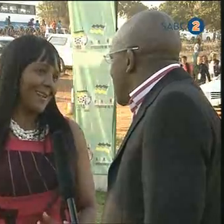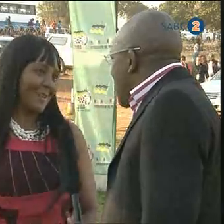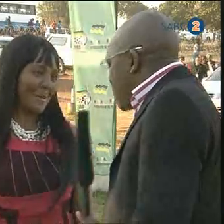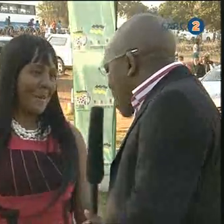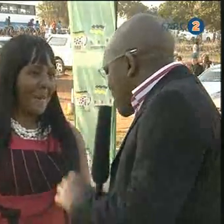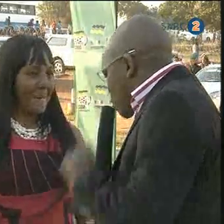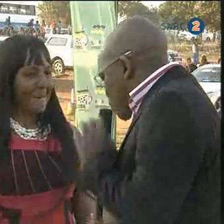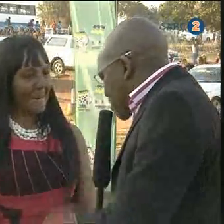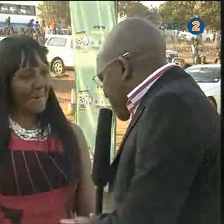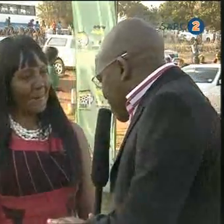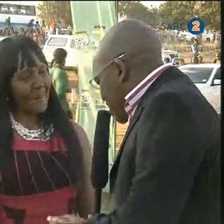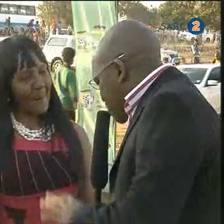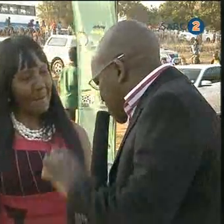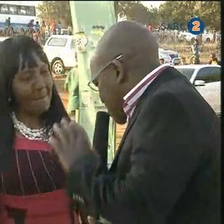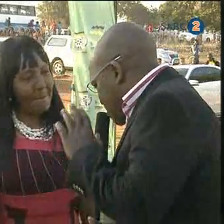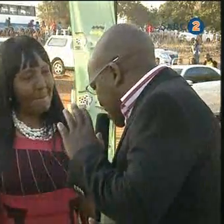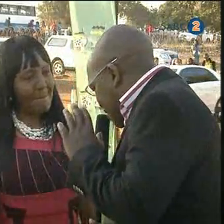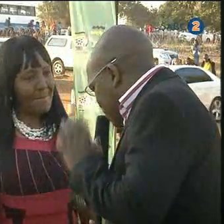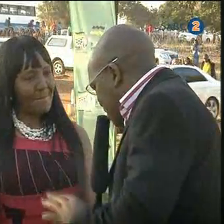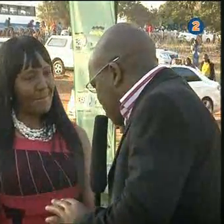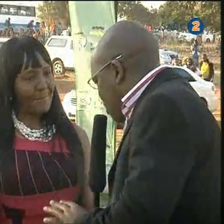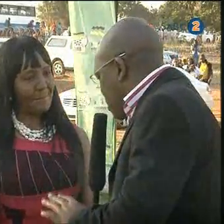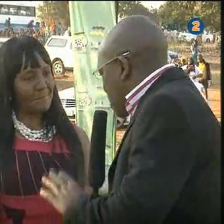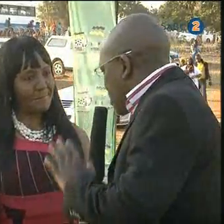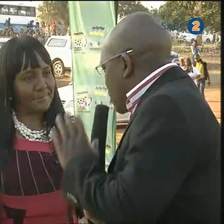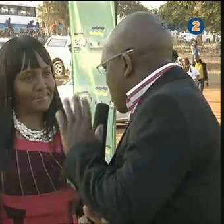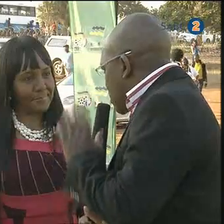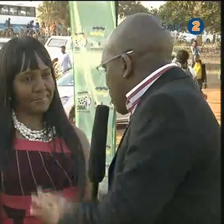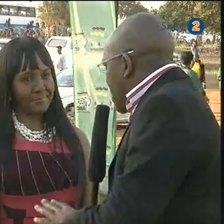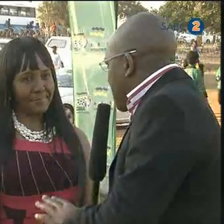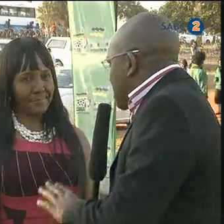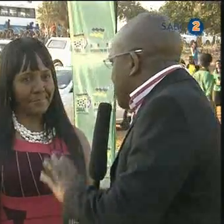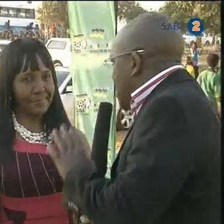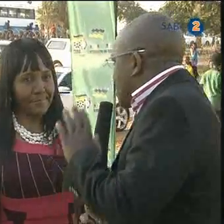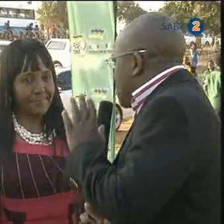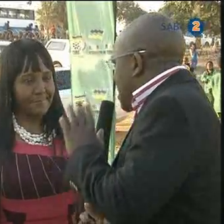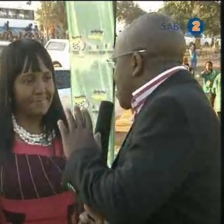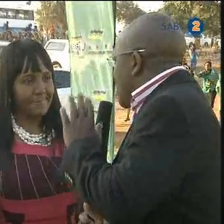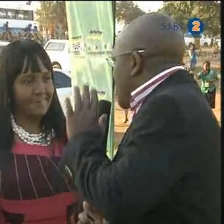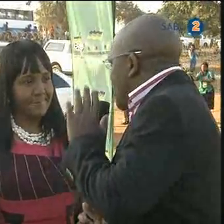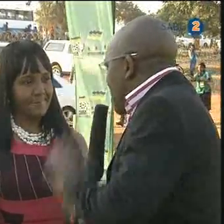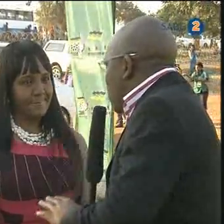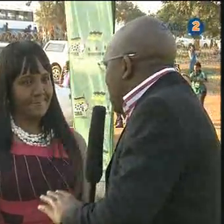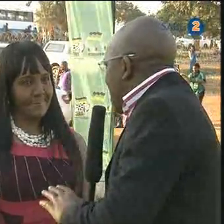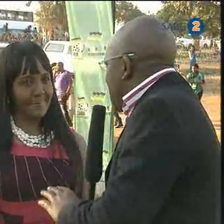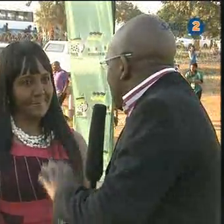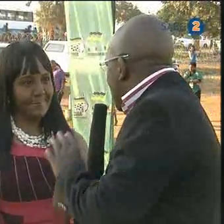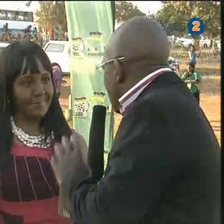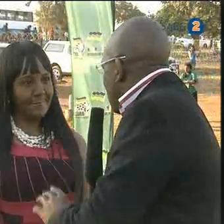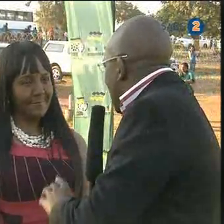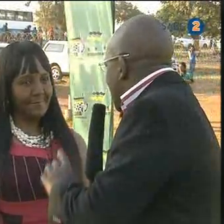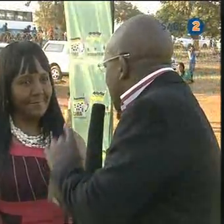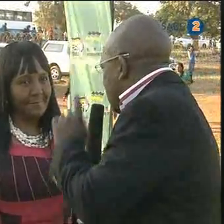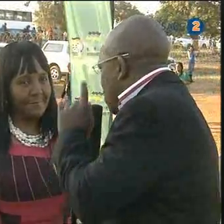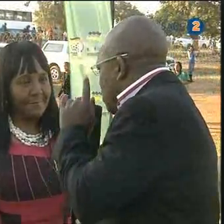it. Yeah. Are there specific things he has said to you? Look, during my birthday month, no matter what